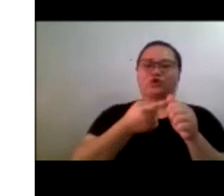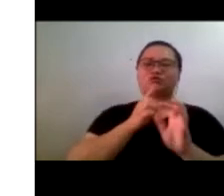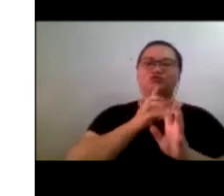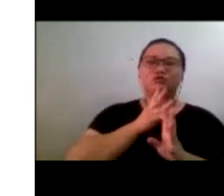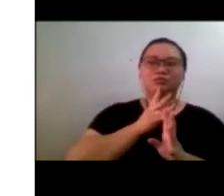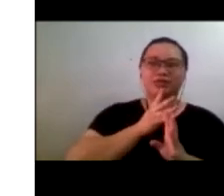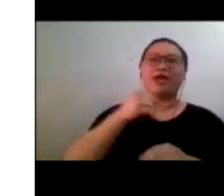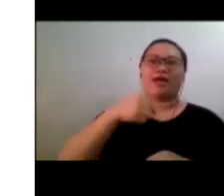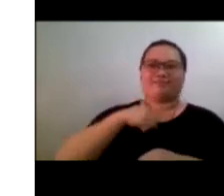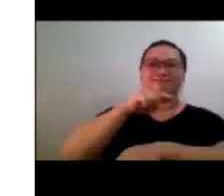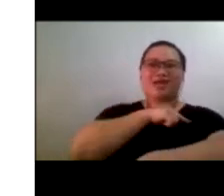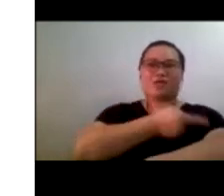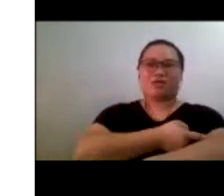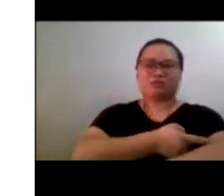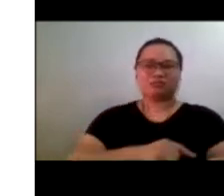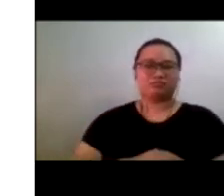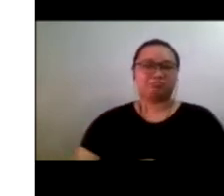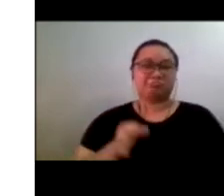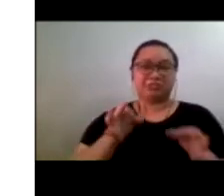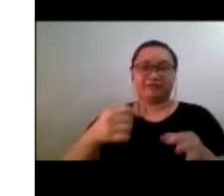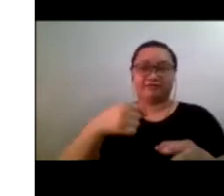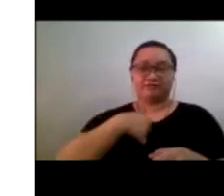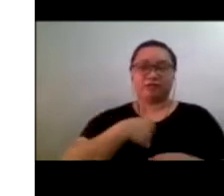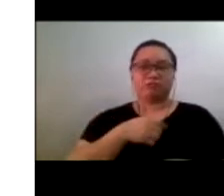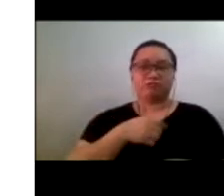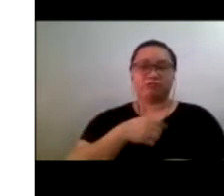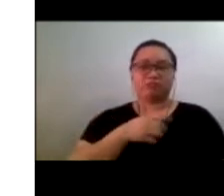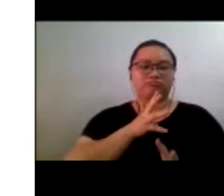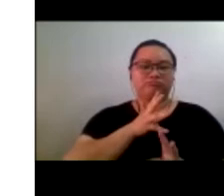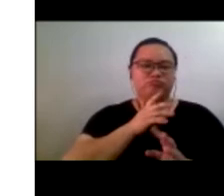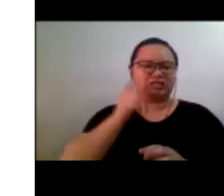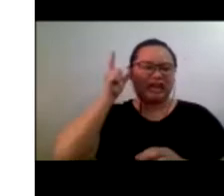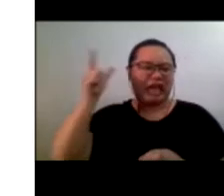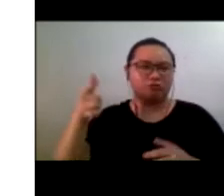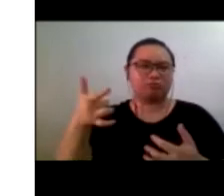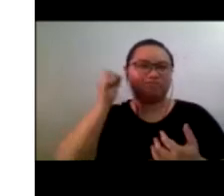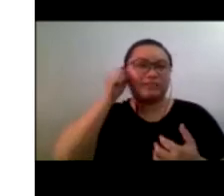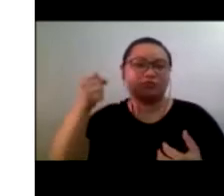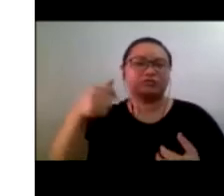voice is most powerful. And so when you choose to be quiet,